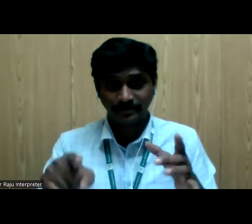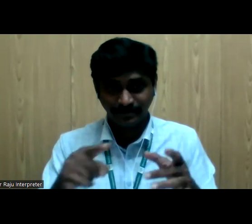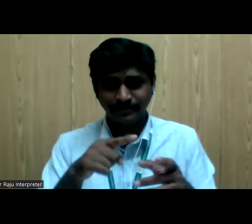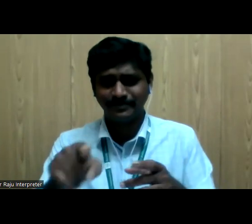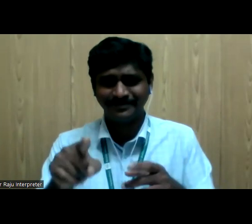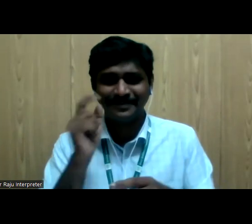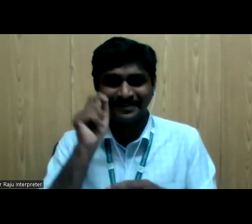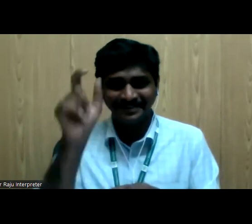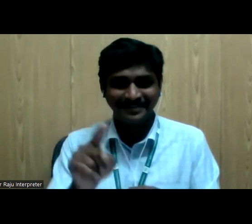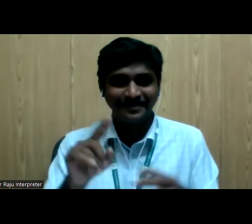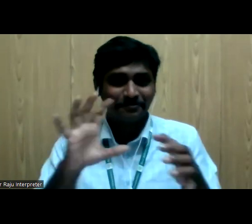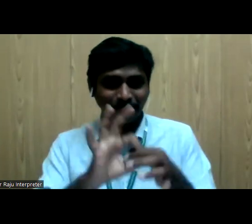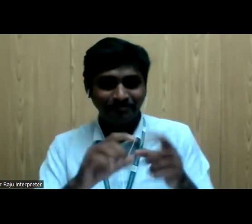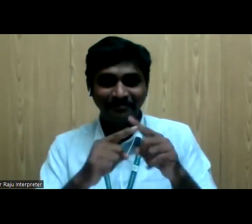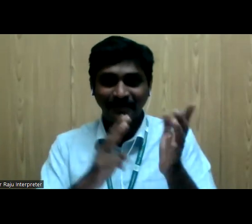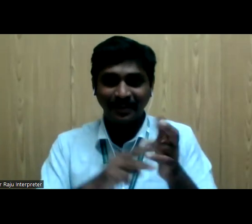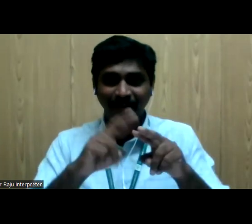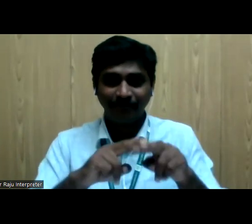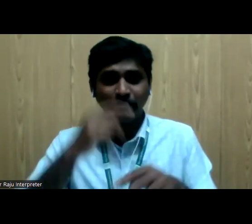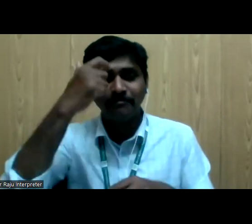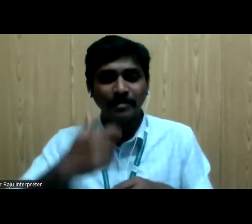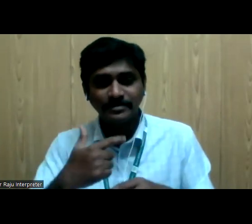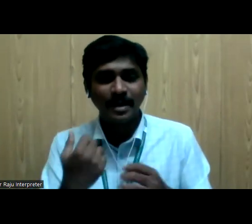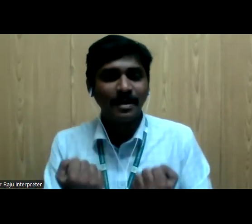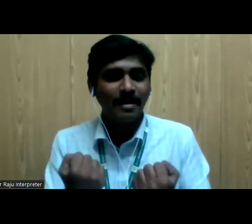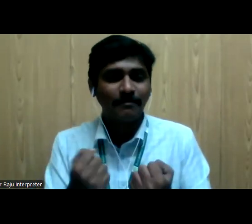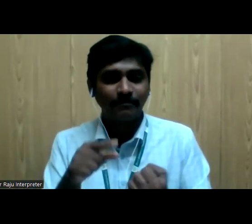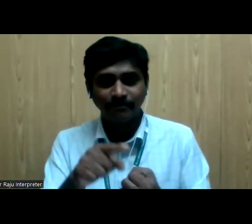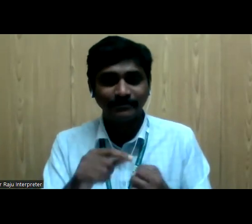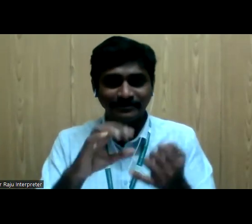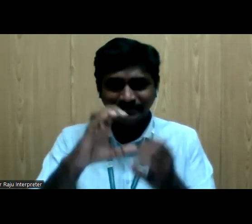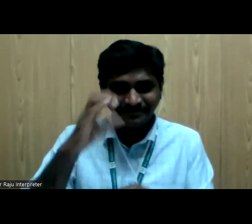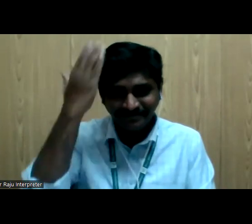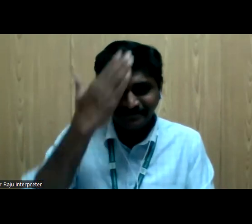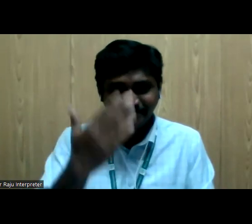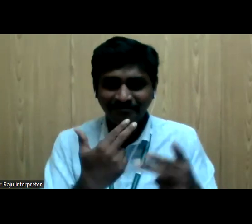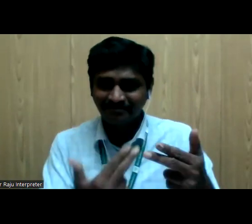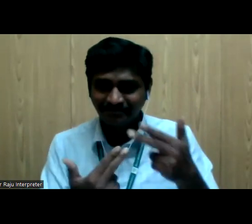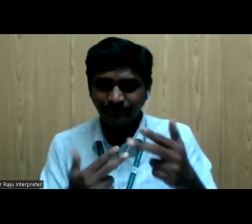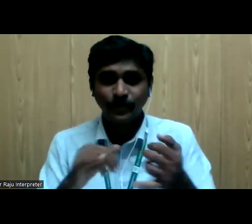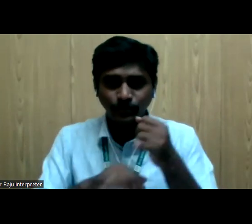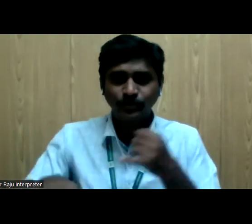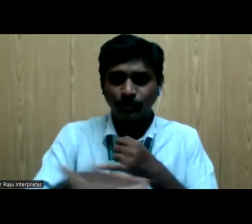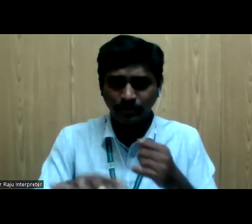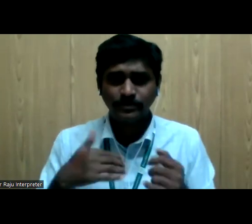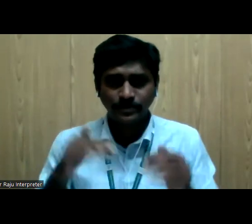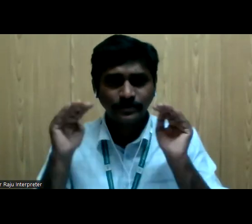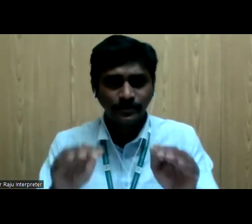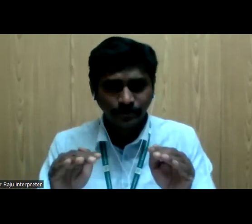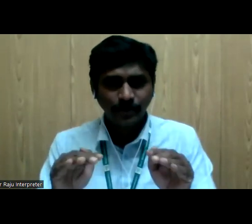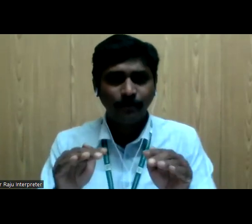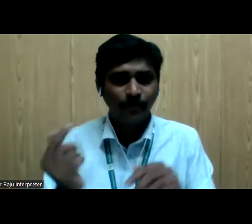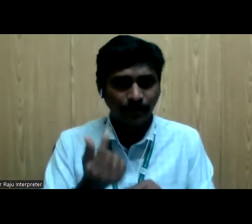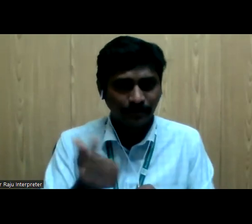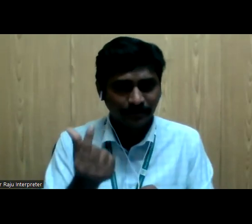association with them. In my personal capacity, as Chetanji pointed out, I support lots of social and charitable causes.